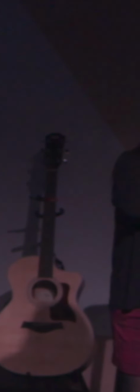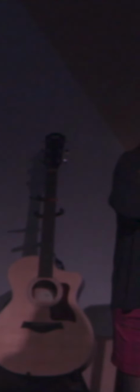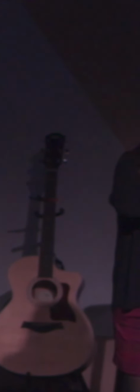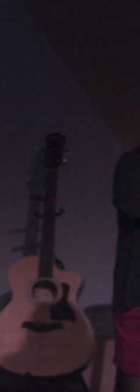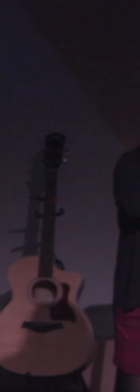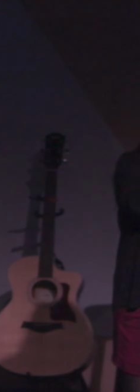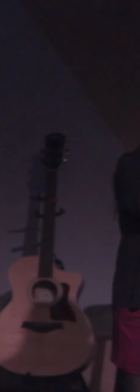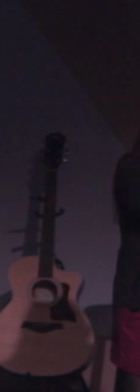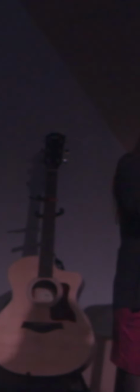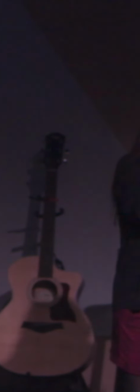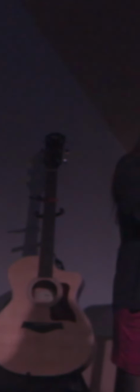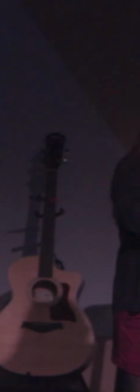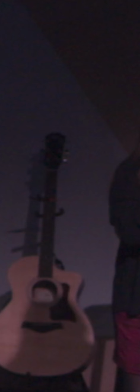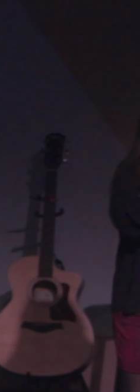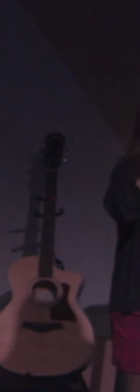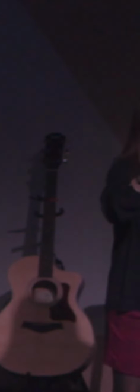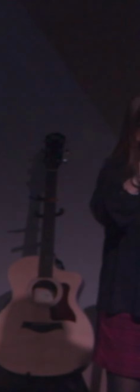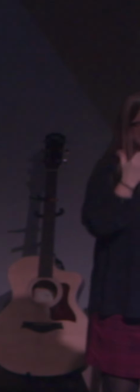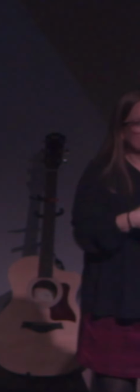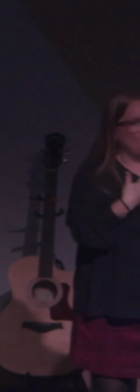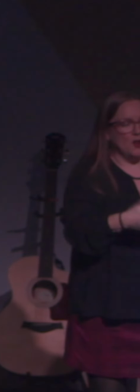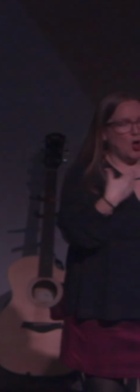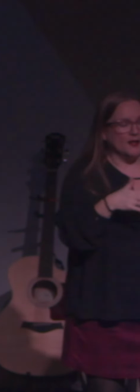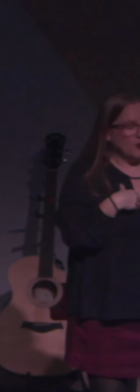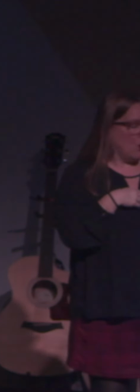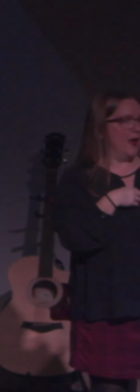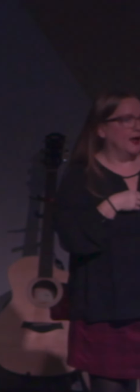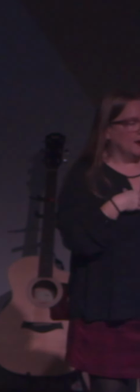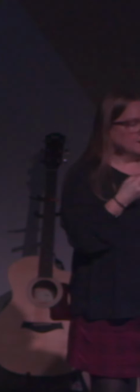about those moments in your life, because I guarantee you every single person's had them.